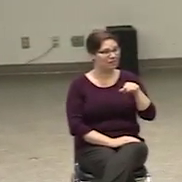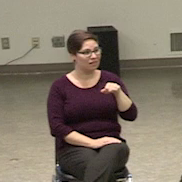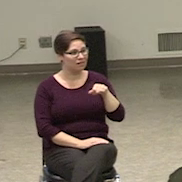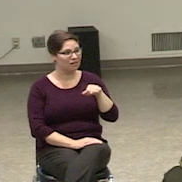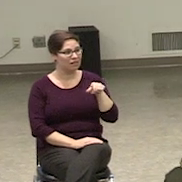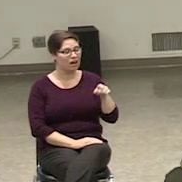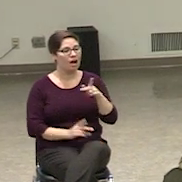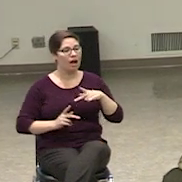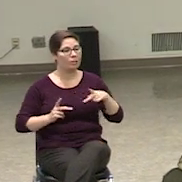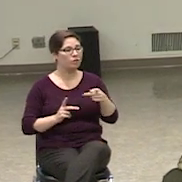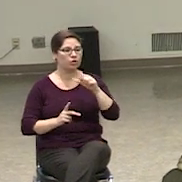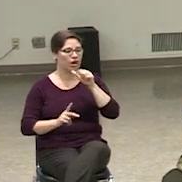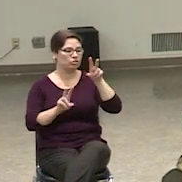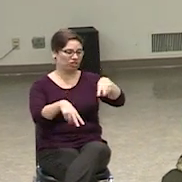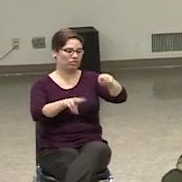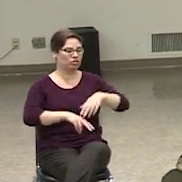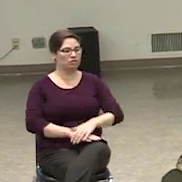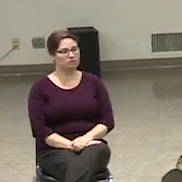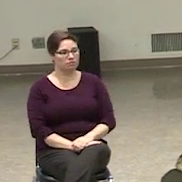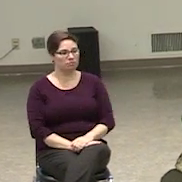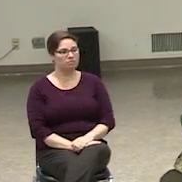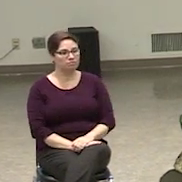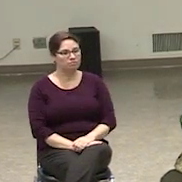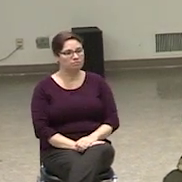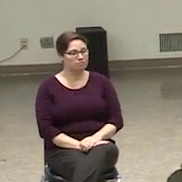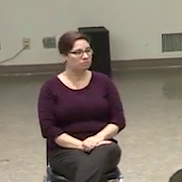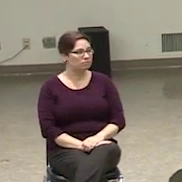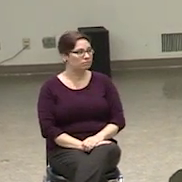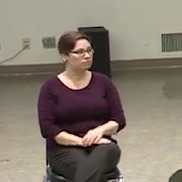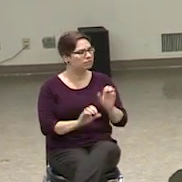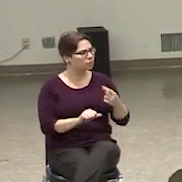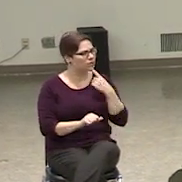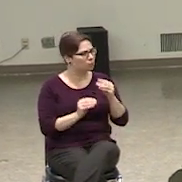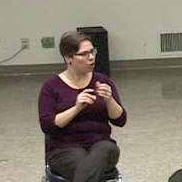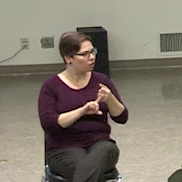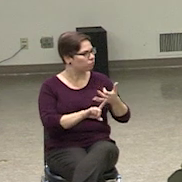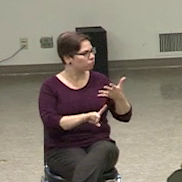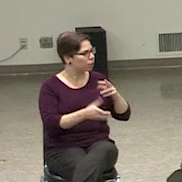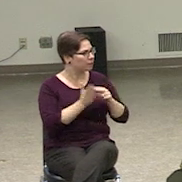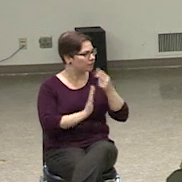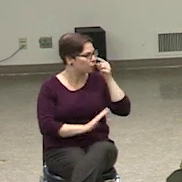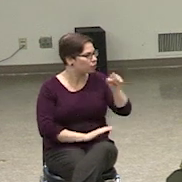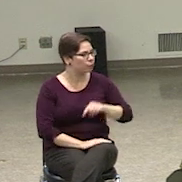A place where you're not judged. Okay. Can you say more about what that means to you?